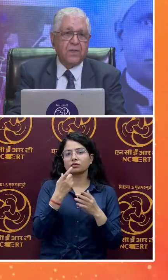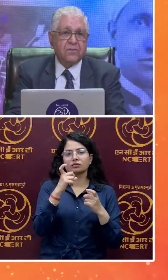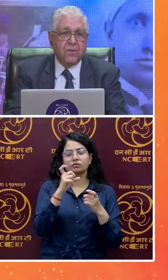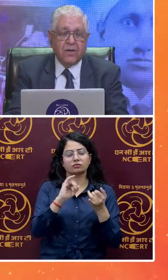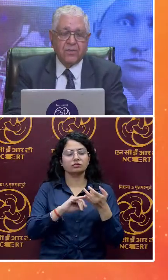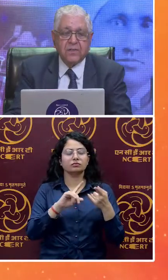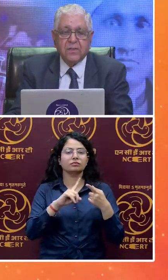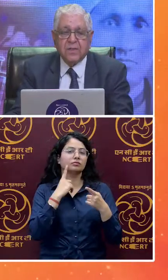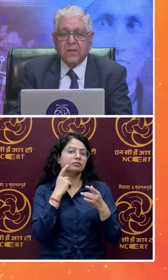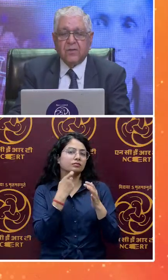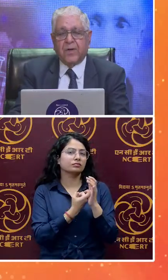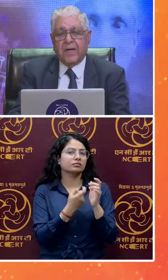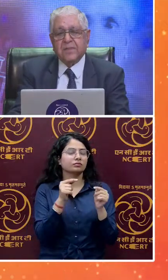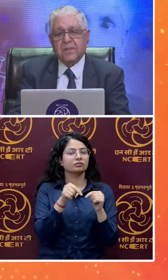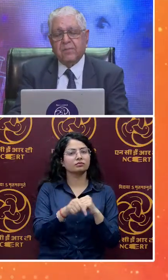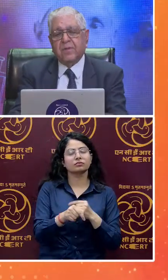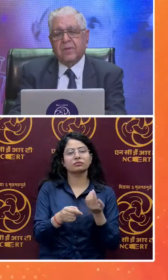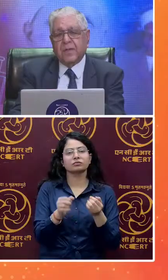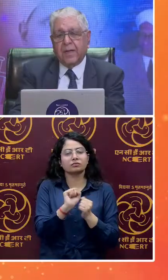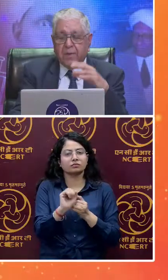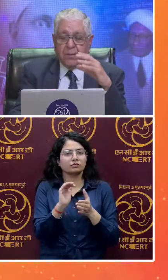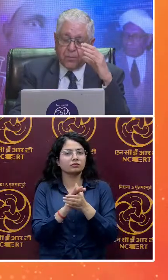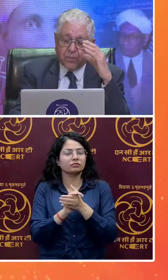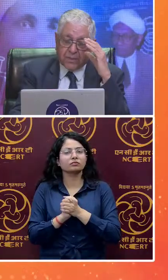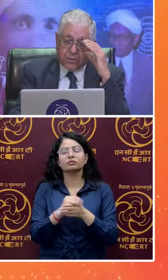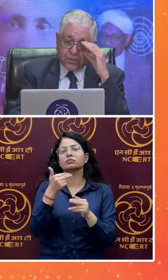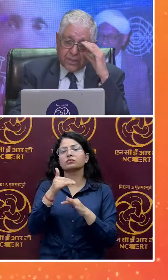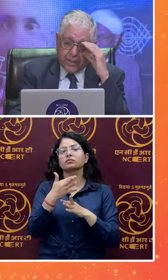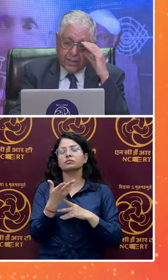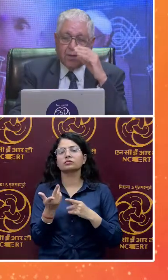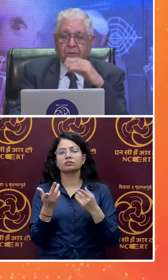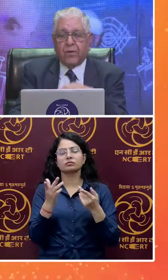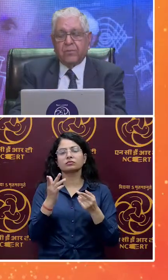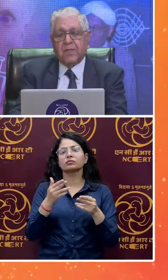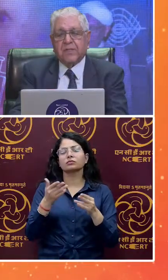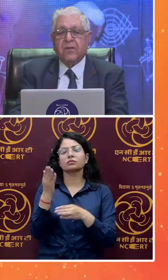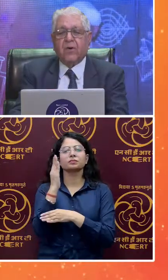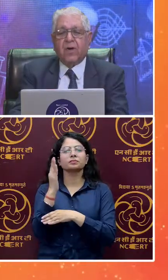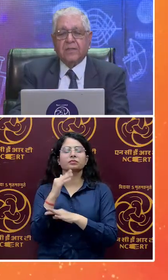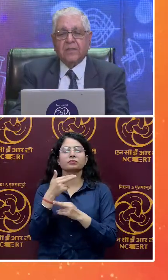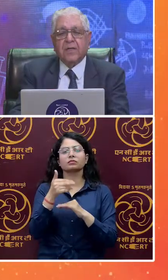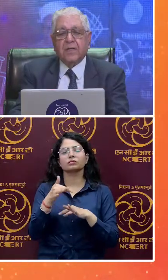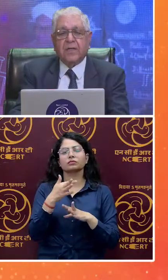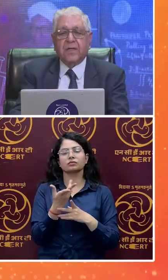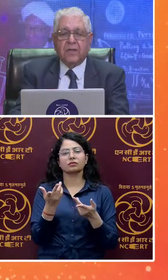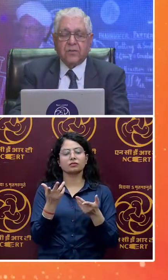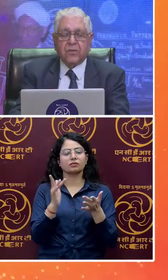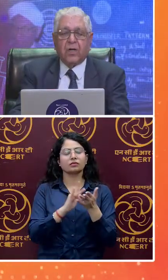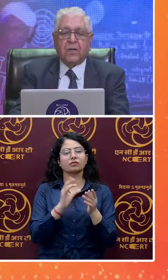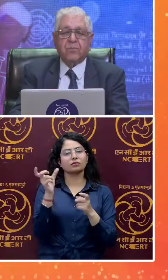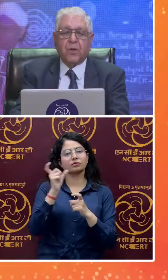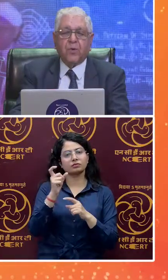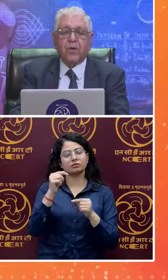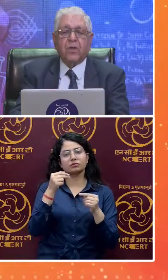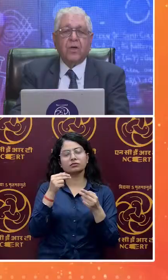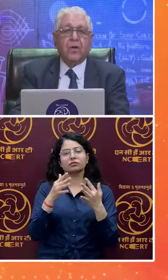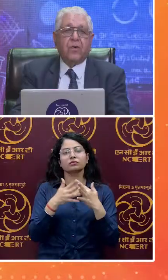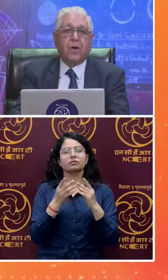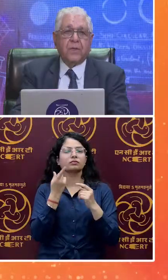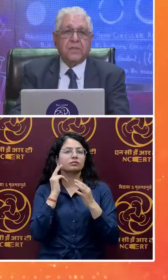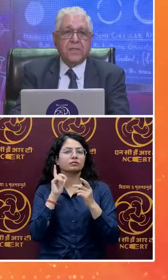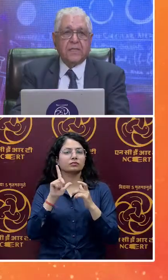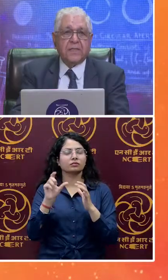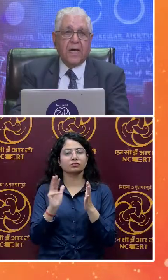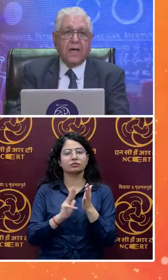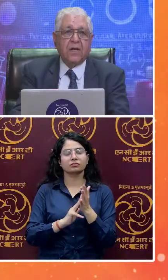advice of one of his friends, namely Professor Choksi from the Wilson College, he sought some support